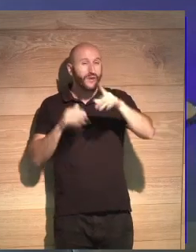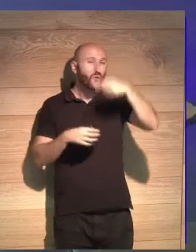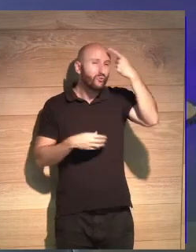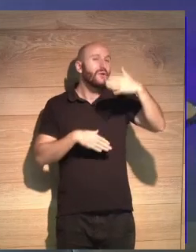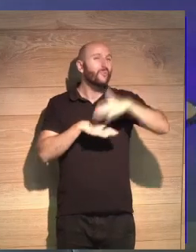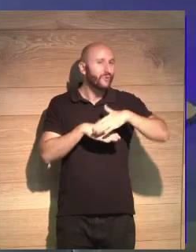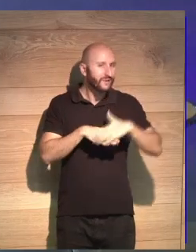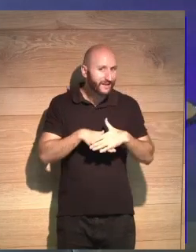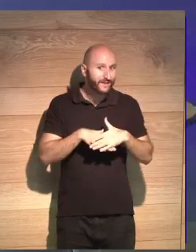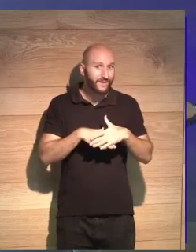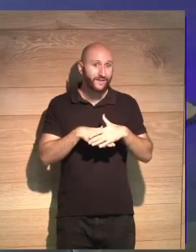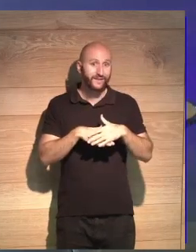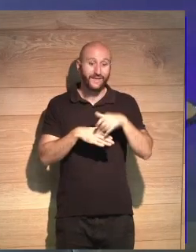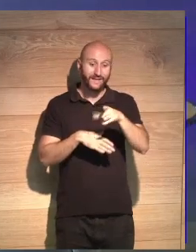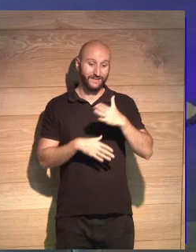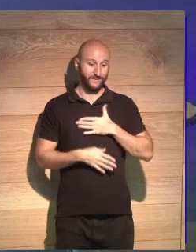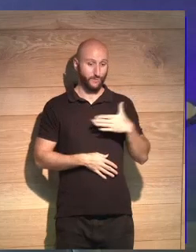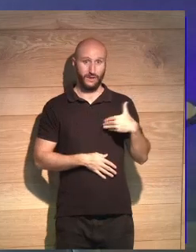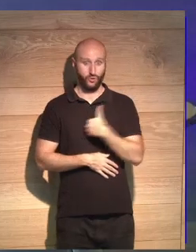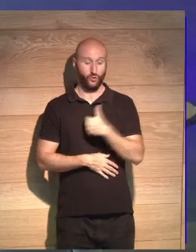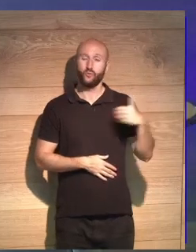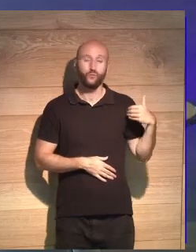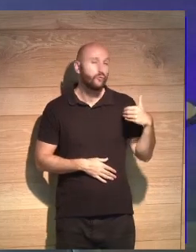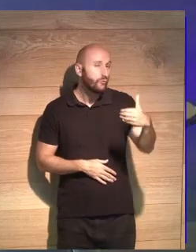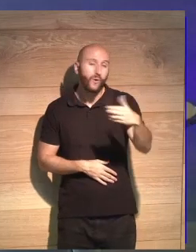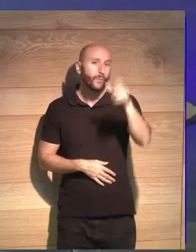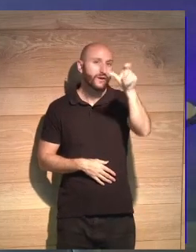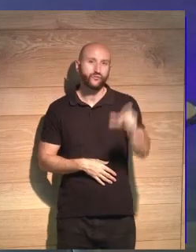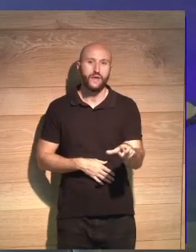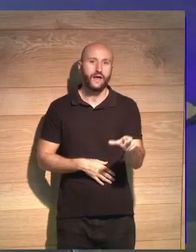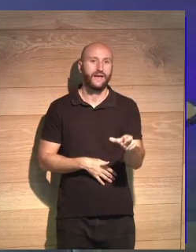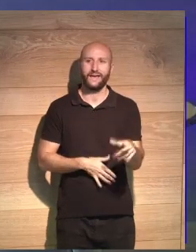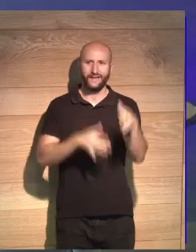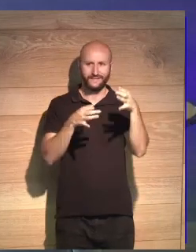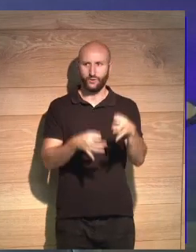games are culture. This is our role, and in some years' time